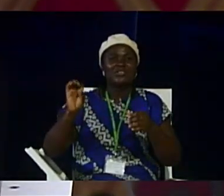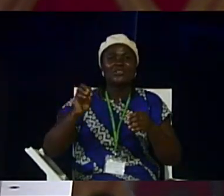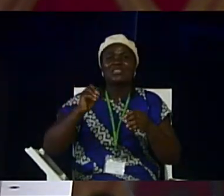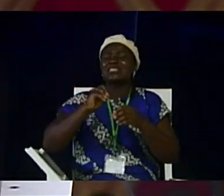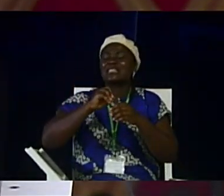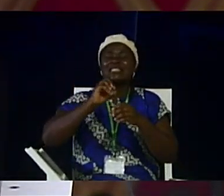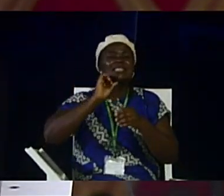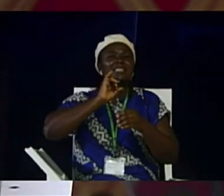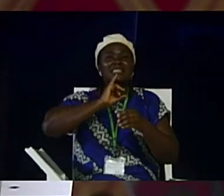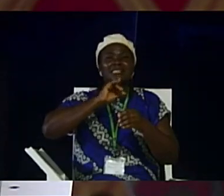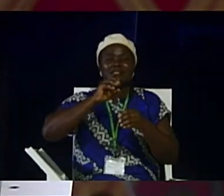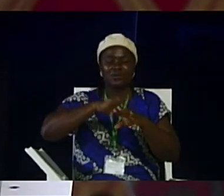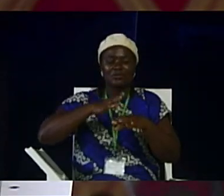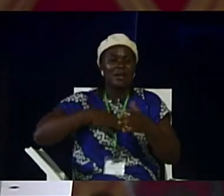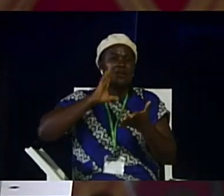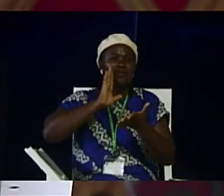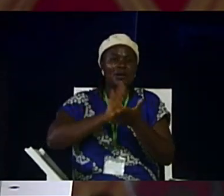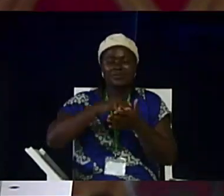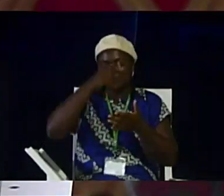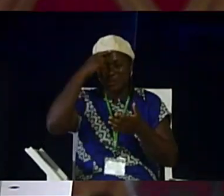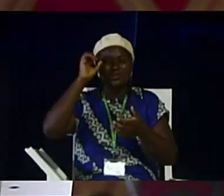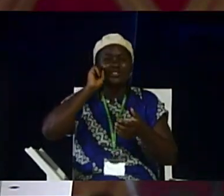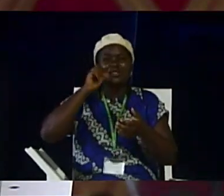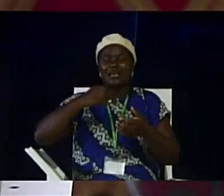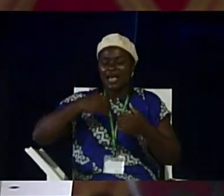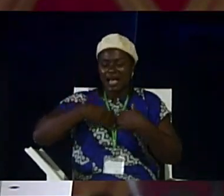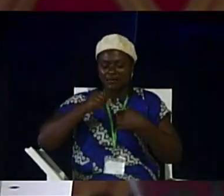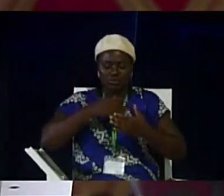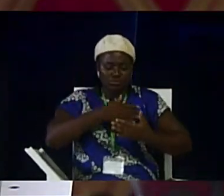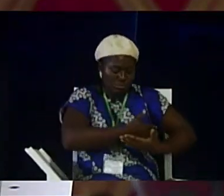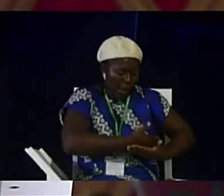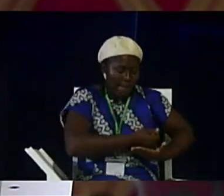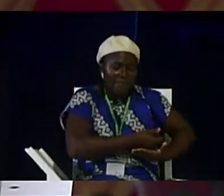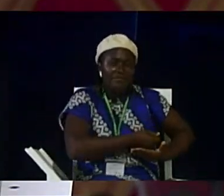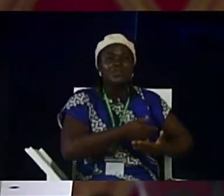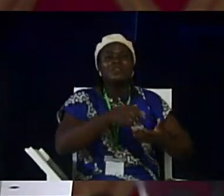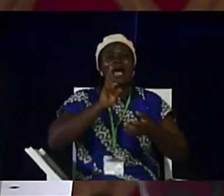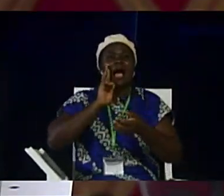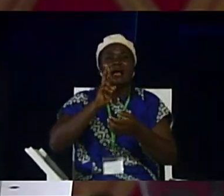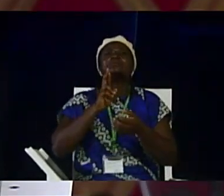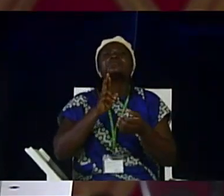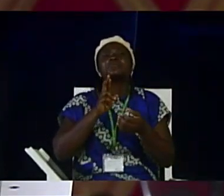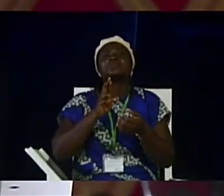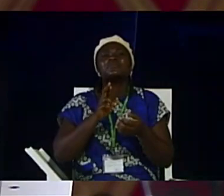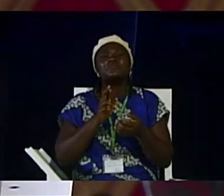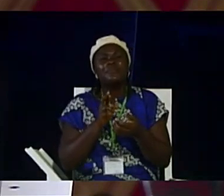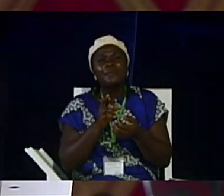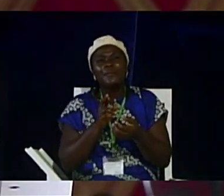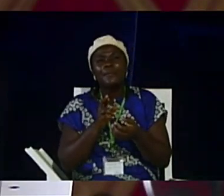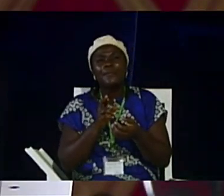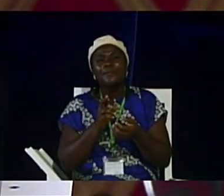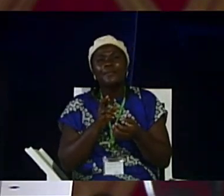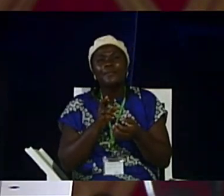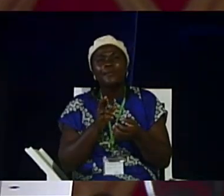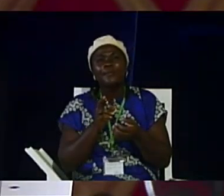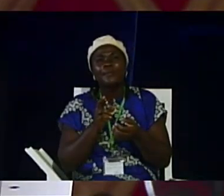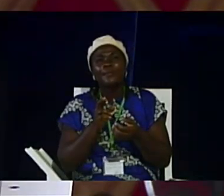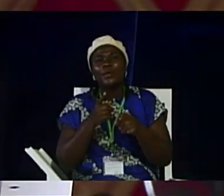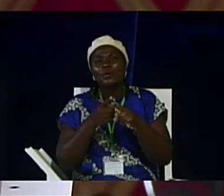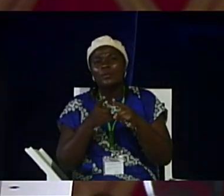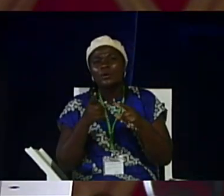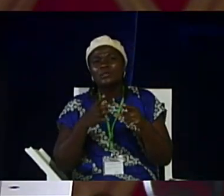him, and I don't have it in me to feed him. But